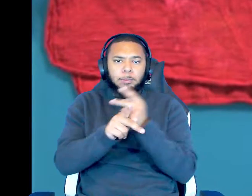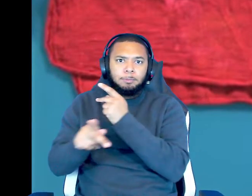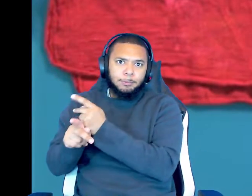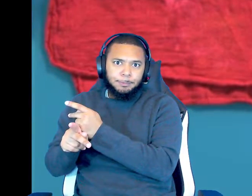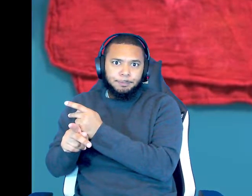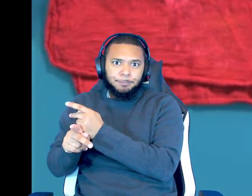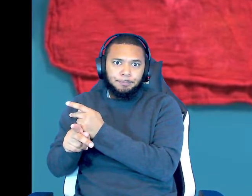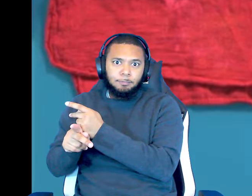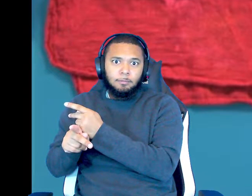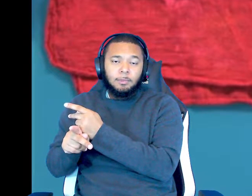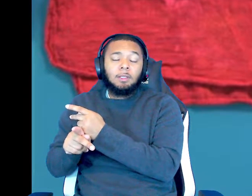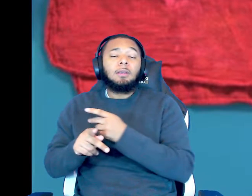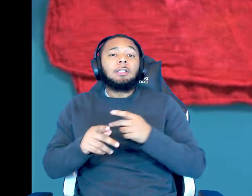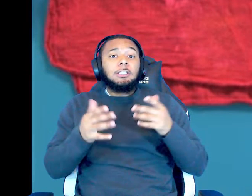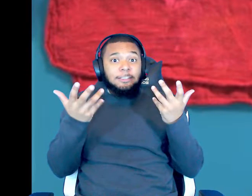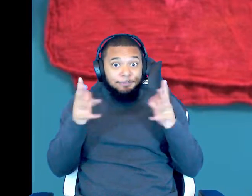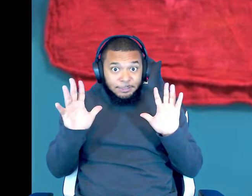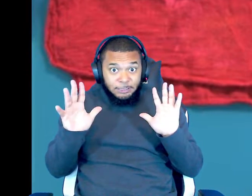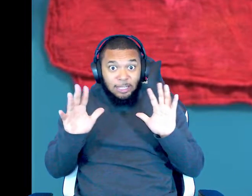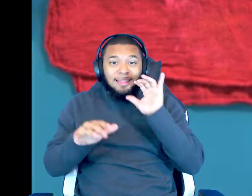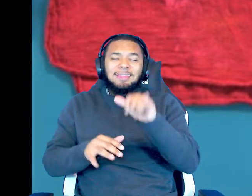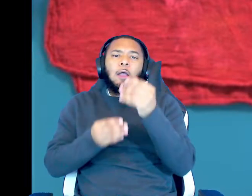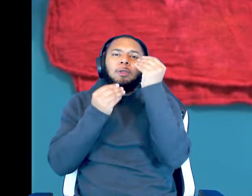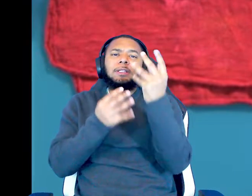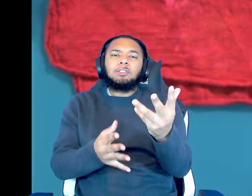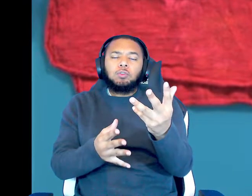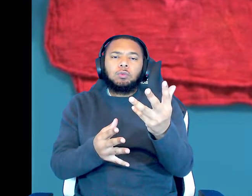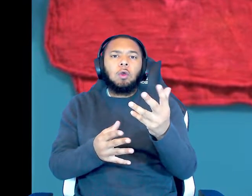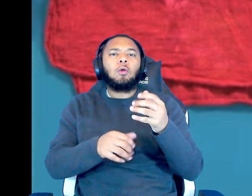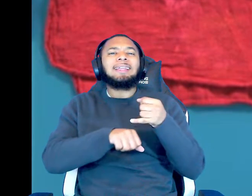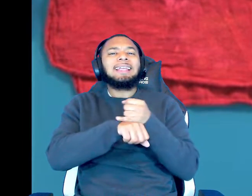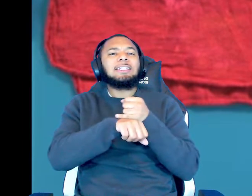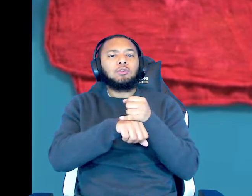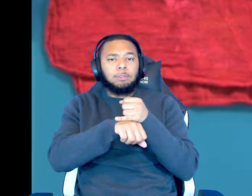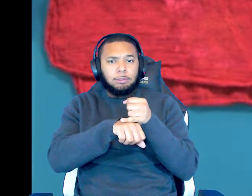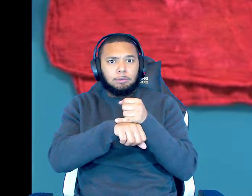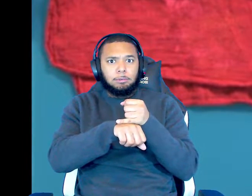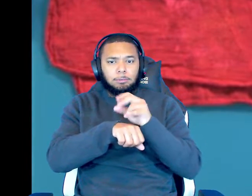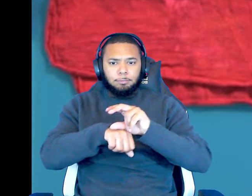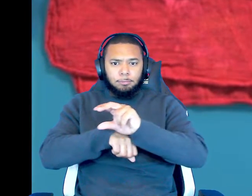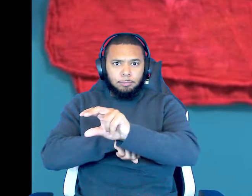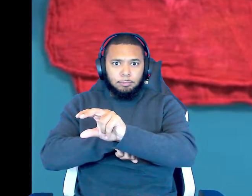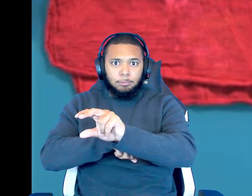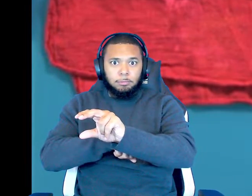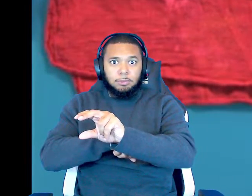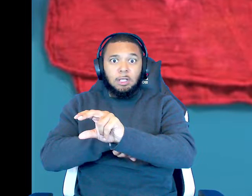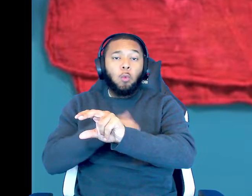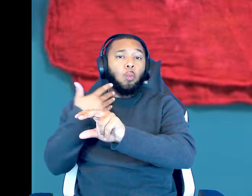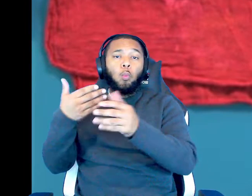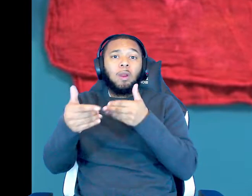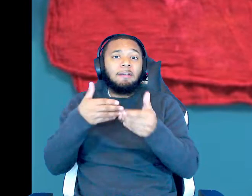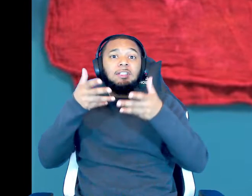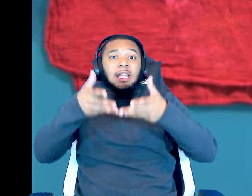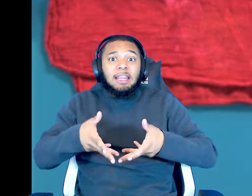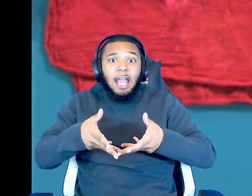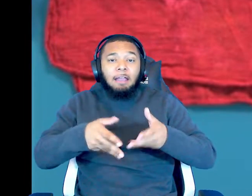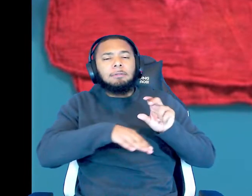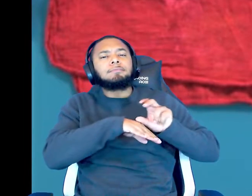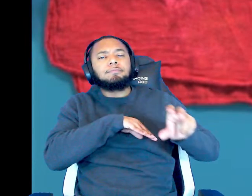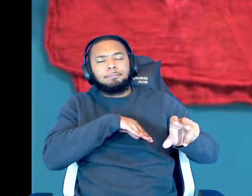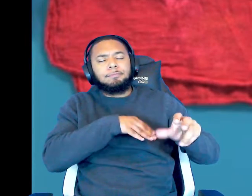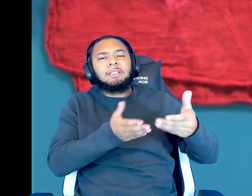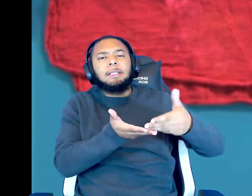in principal. So 12 times a 12th is just 1%. Why? Well,